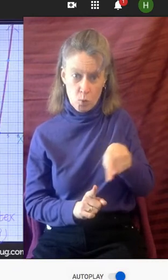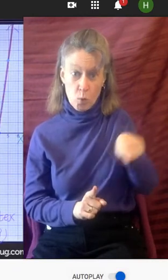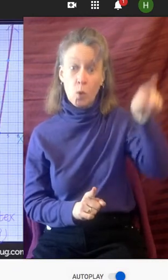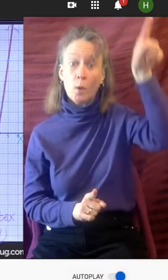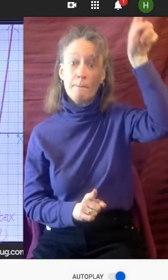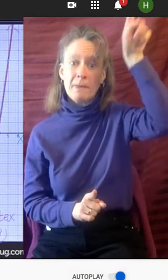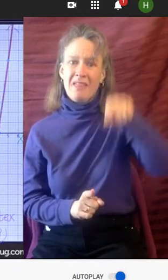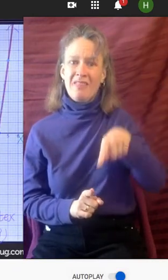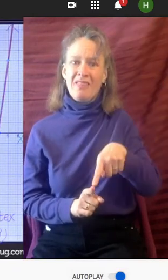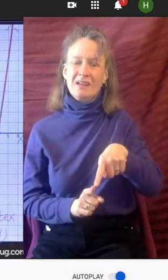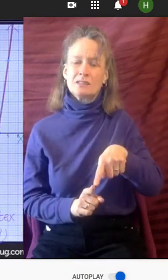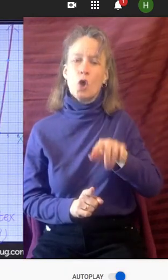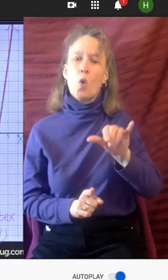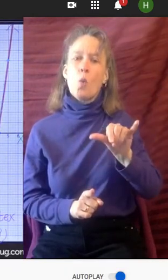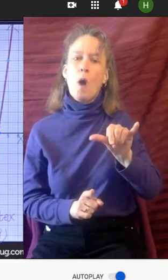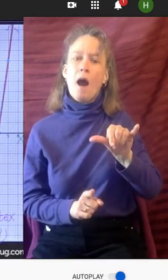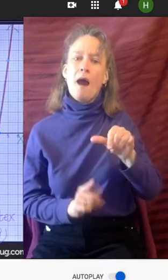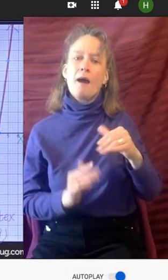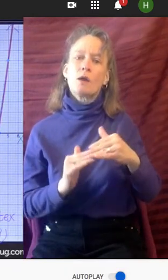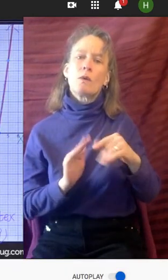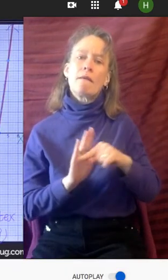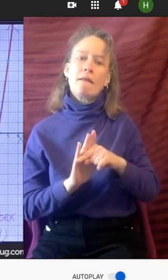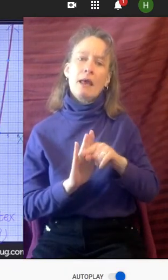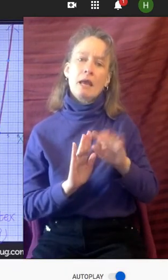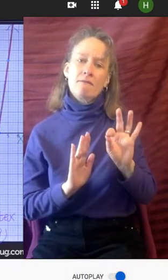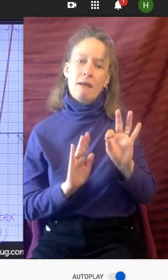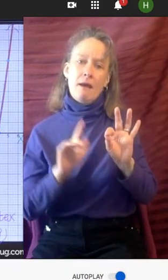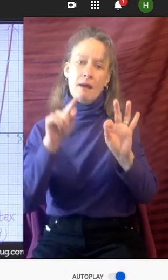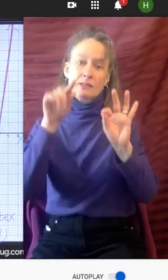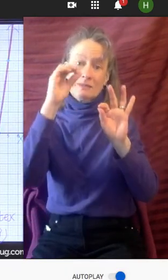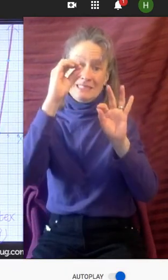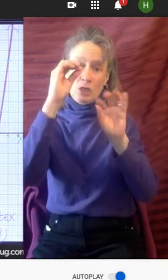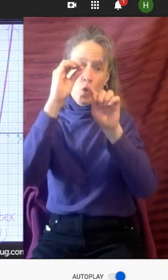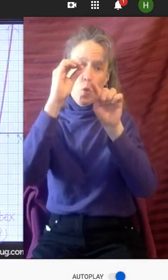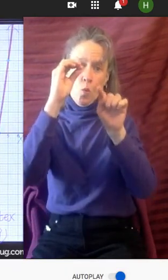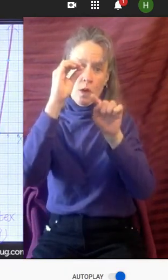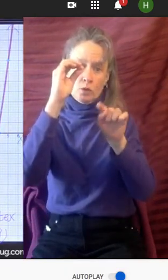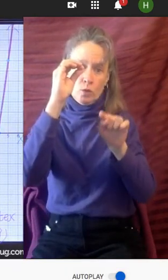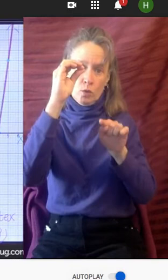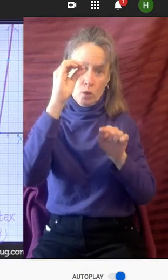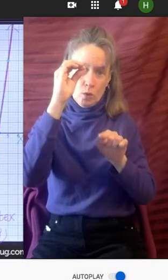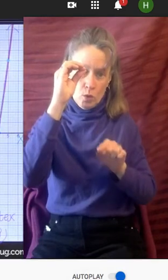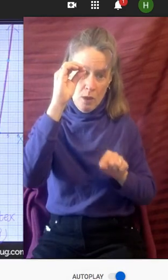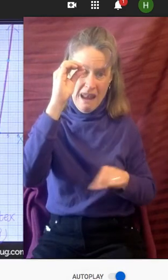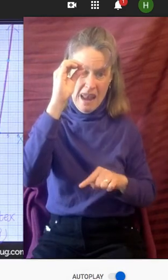y value is -9. Therefore, we say this parabola has a